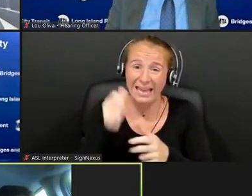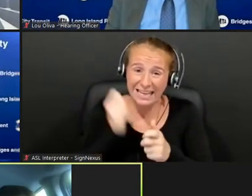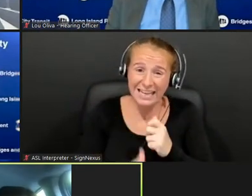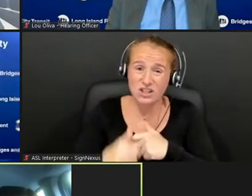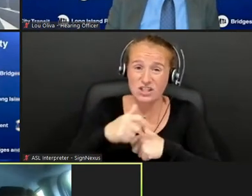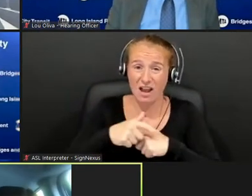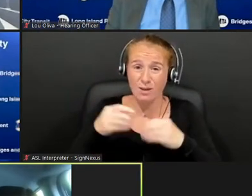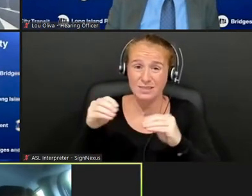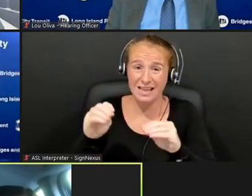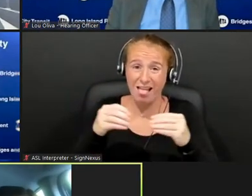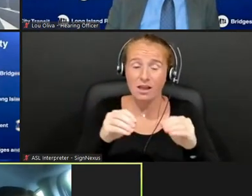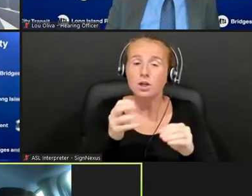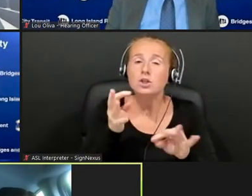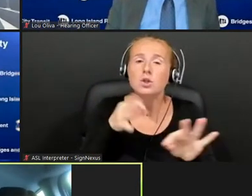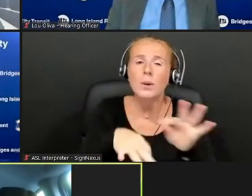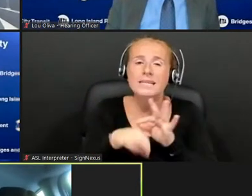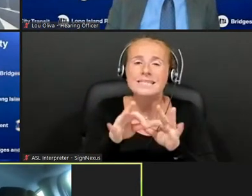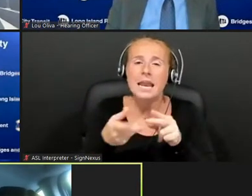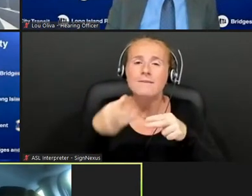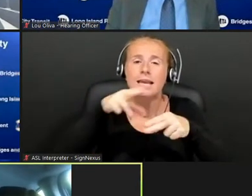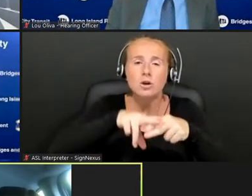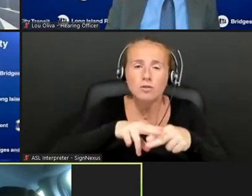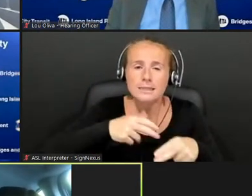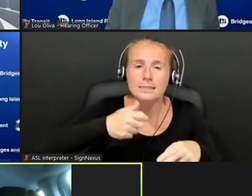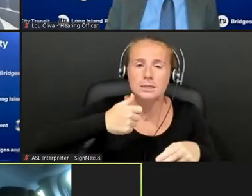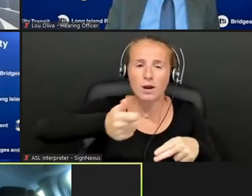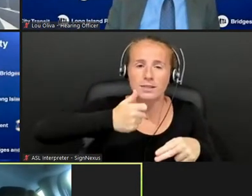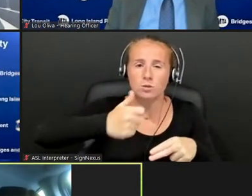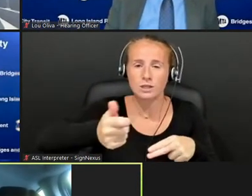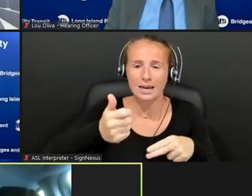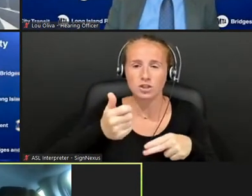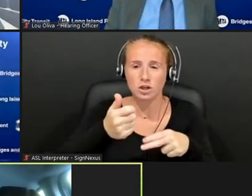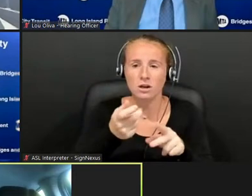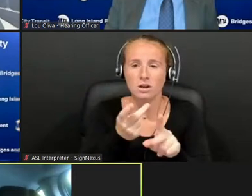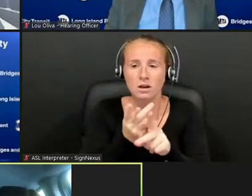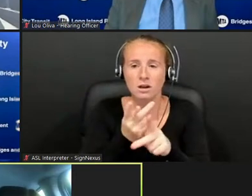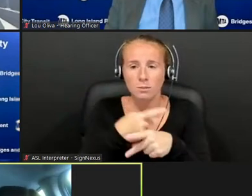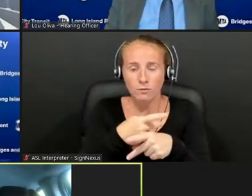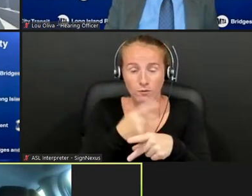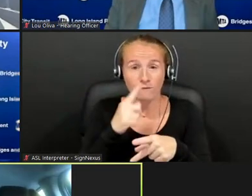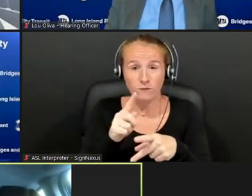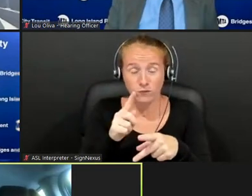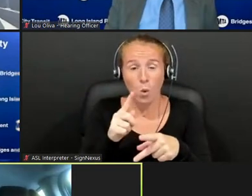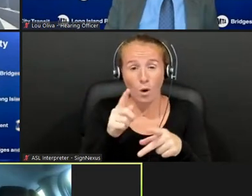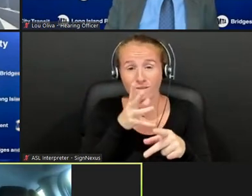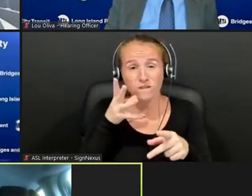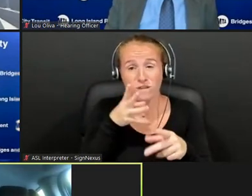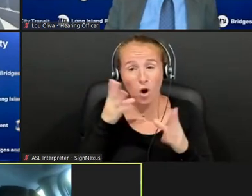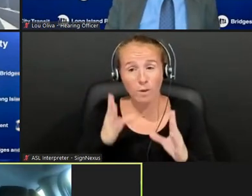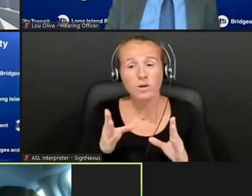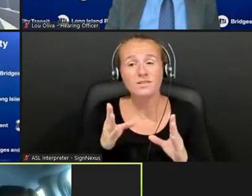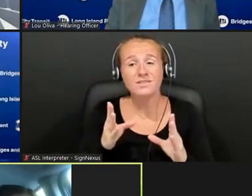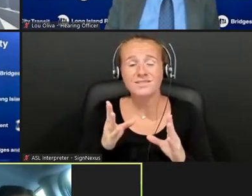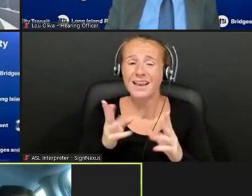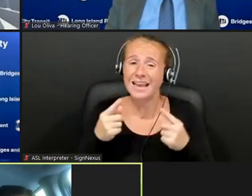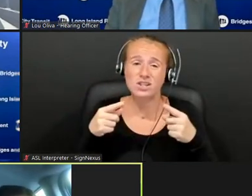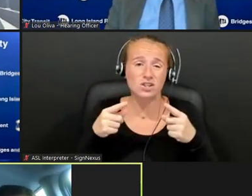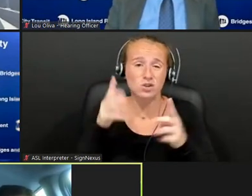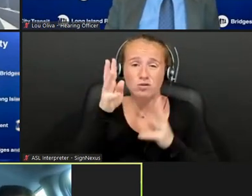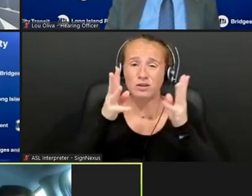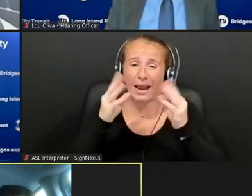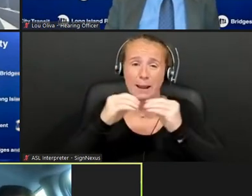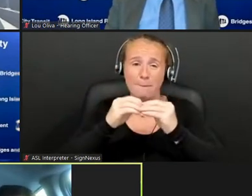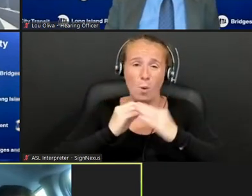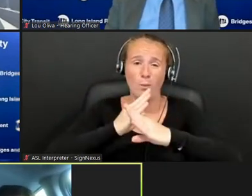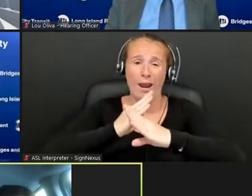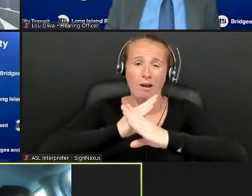so instead of increasing the transportation costs for farmers and creating more barriers to combating food insecurity the New